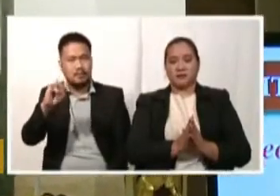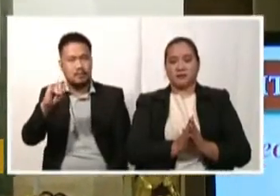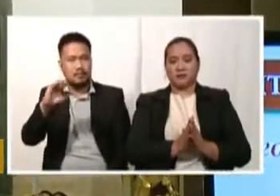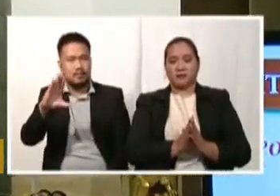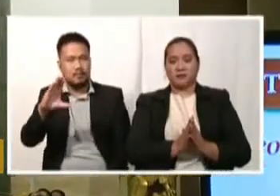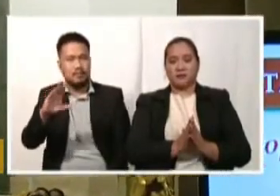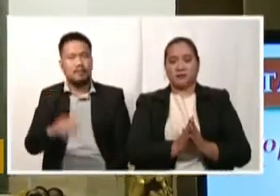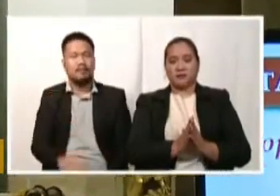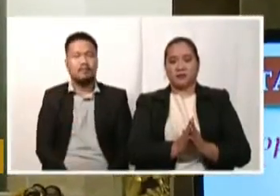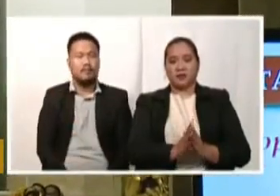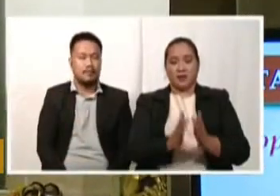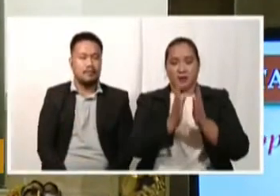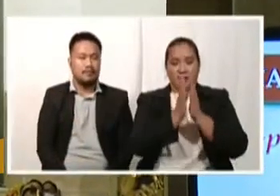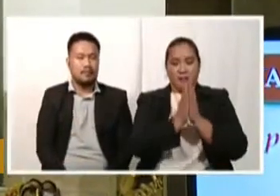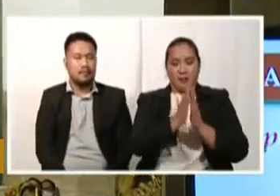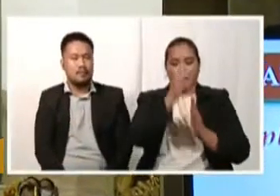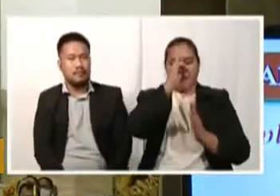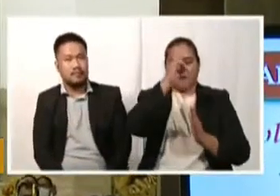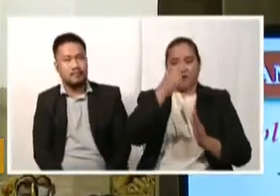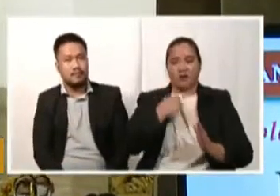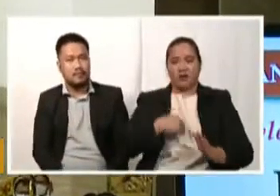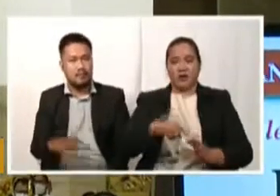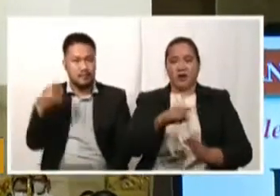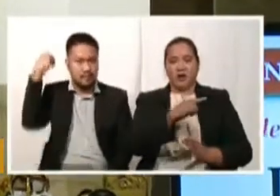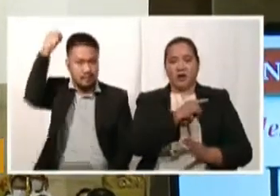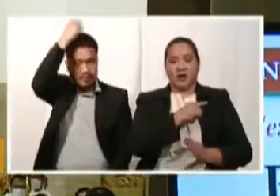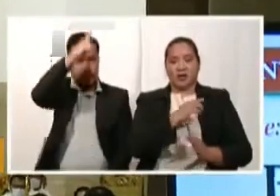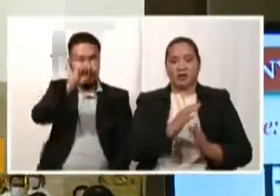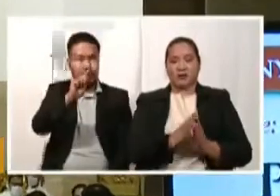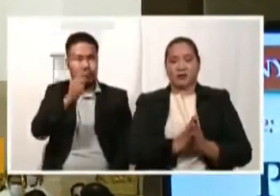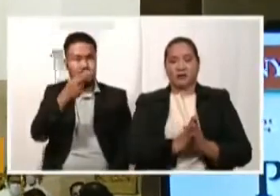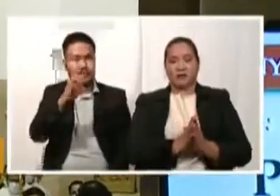Dominic, Saint Thomas